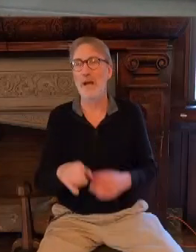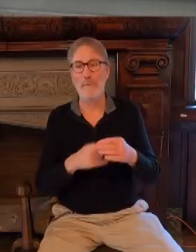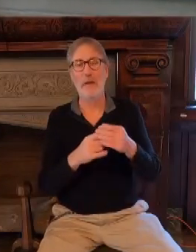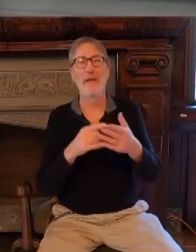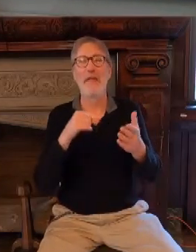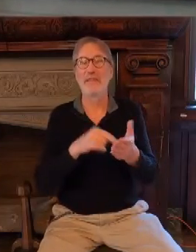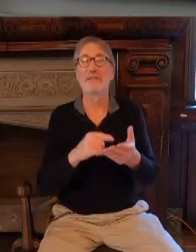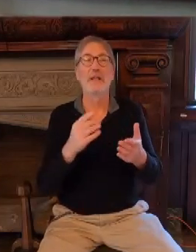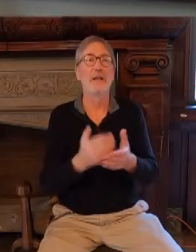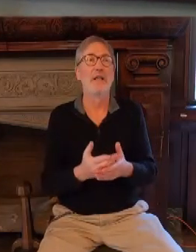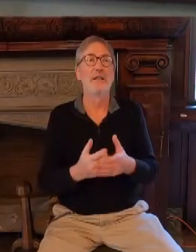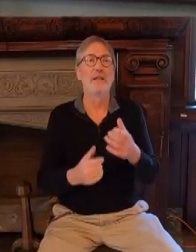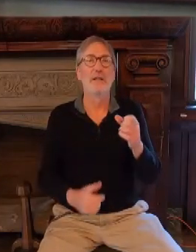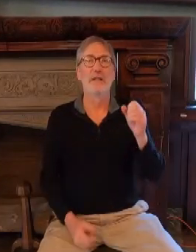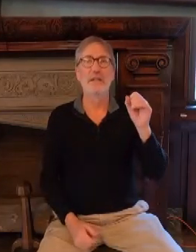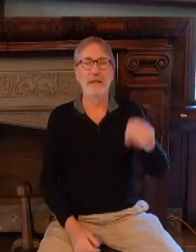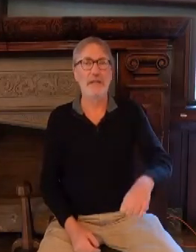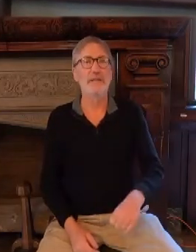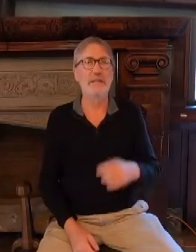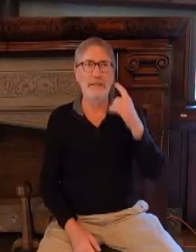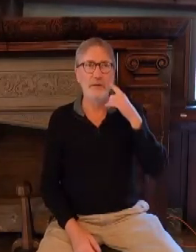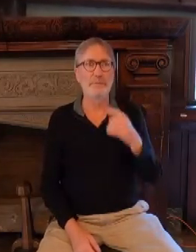material. And so, can you hear me in the back?